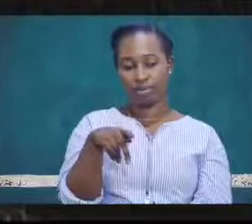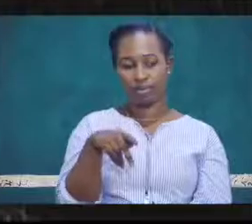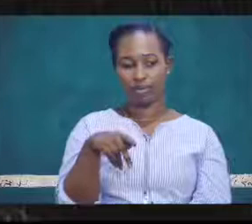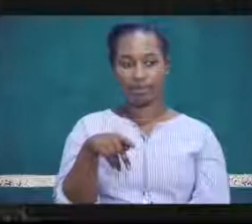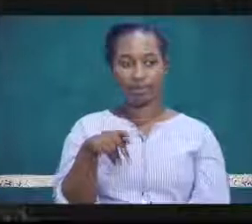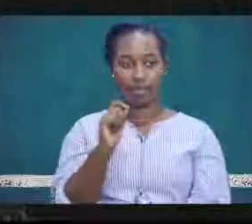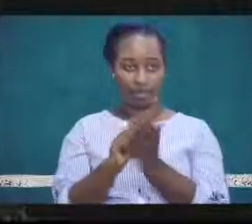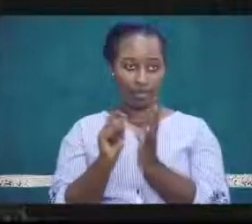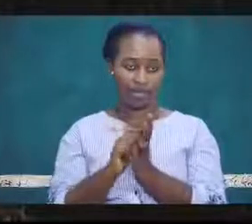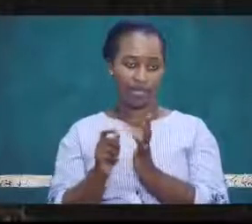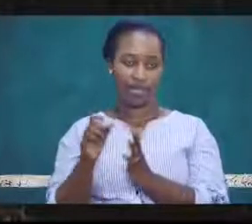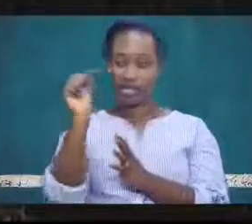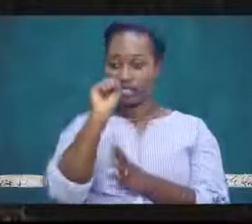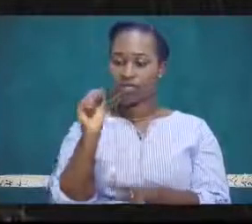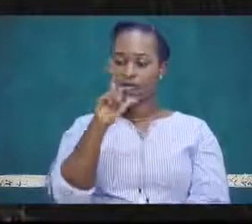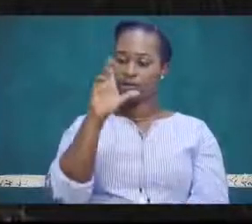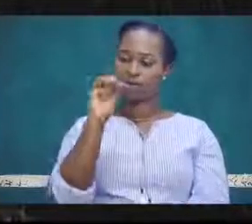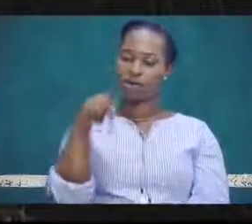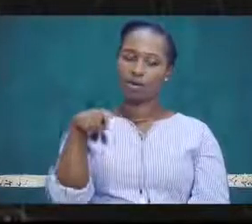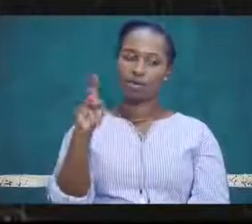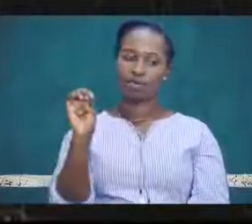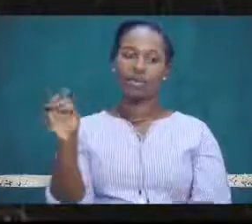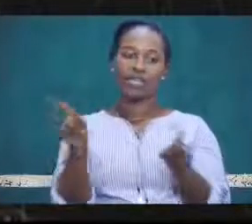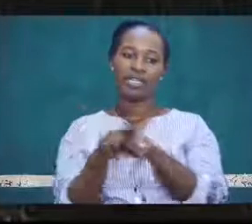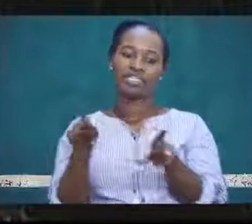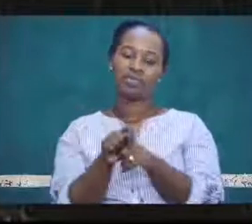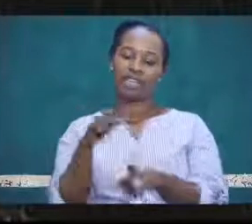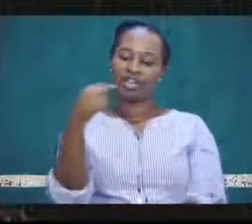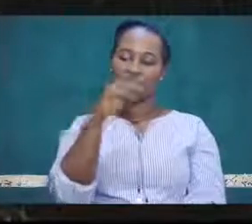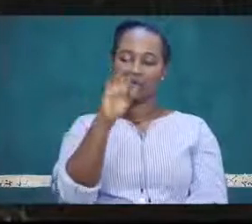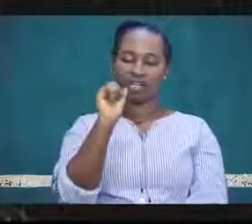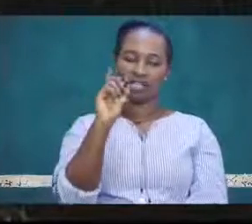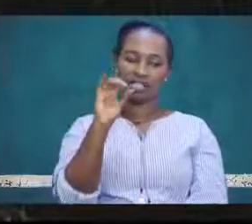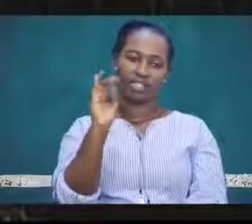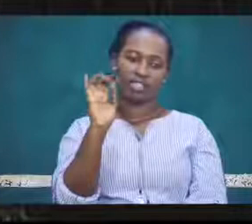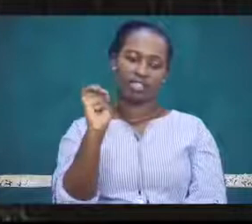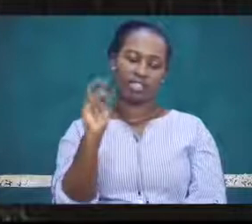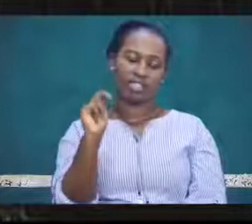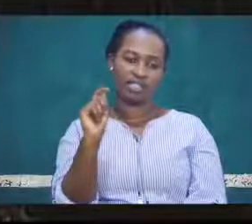negative slope, the slope is the gradient, means that